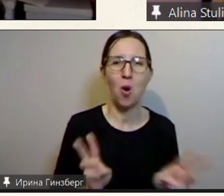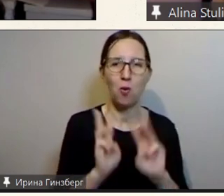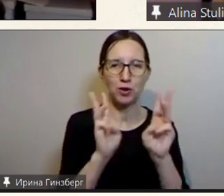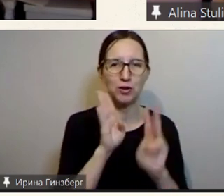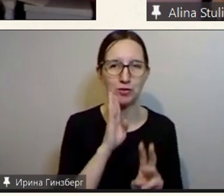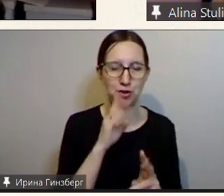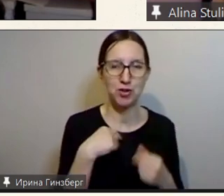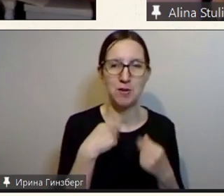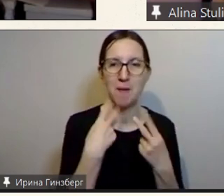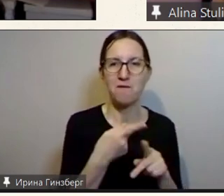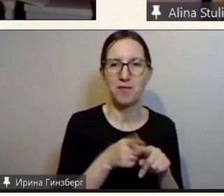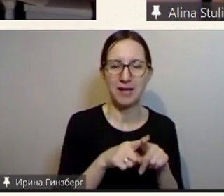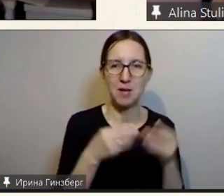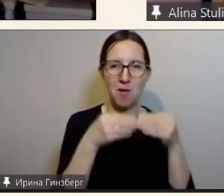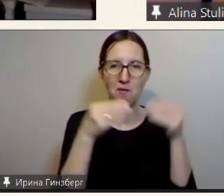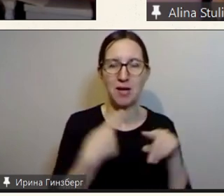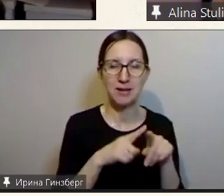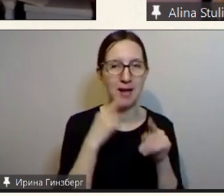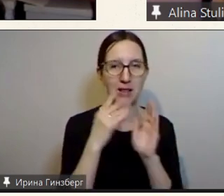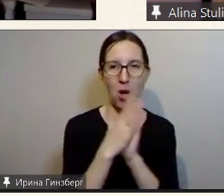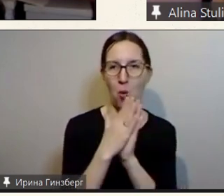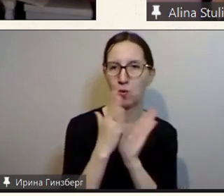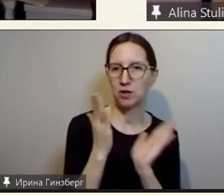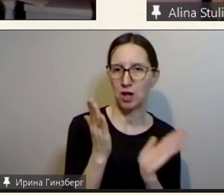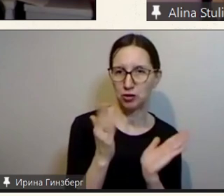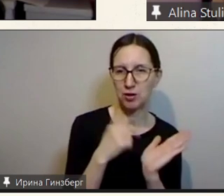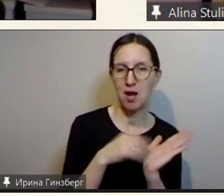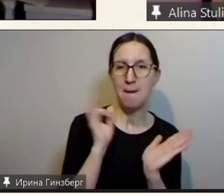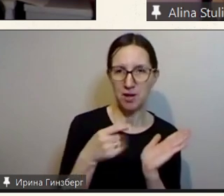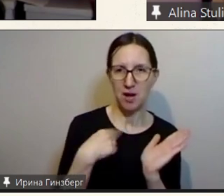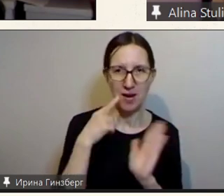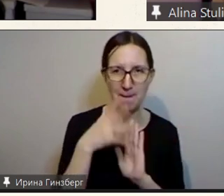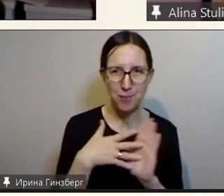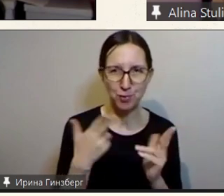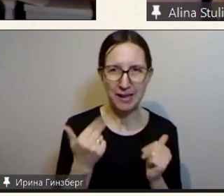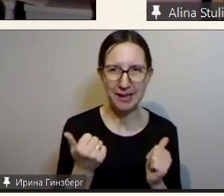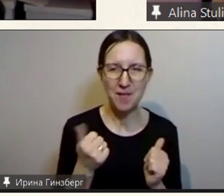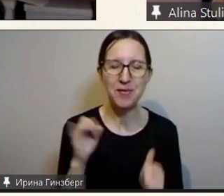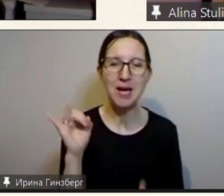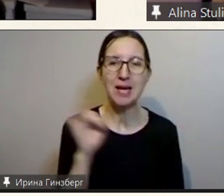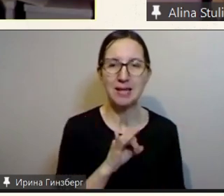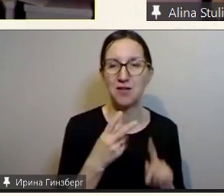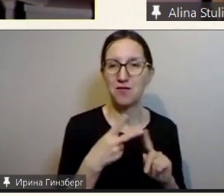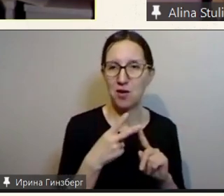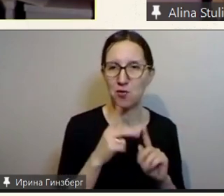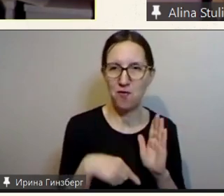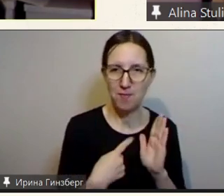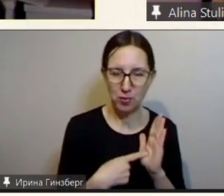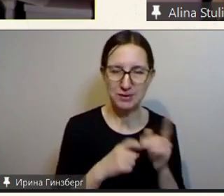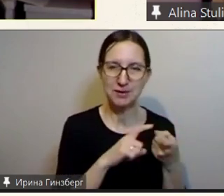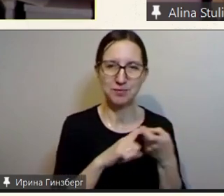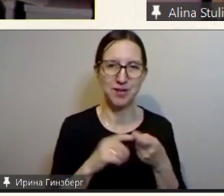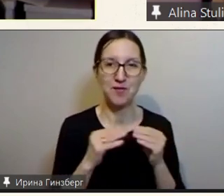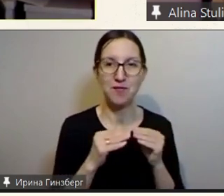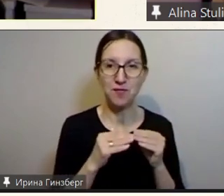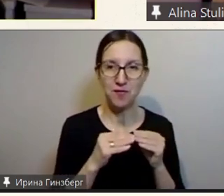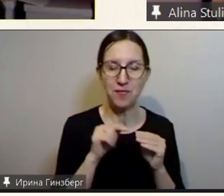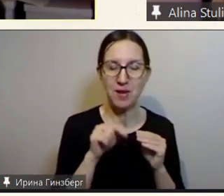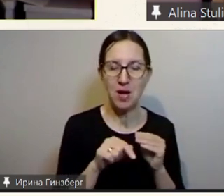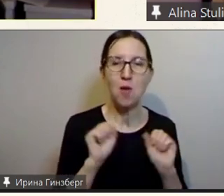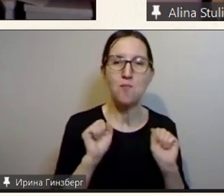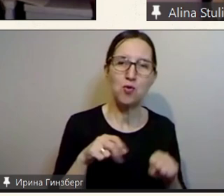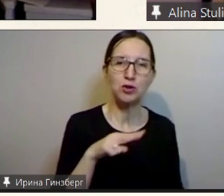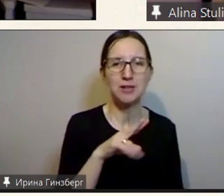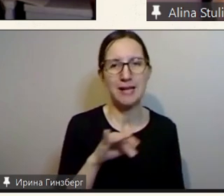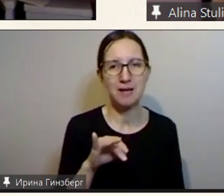So first of all, the firewoman, what we see in the frame is a reflection, right? Right. And then another